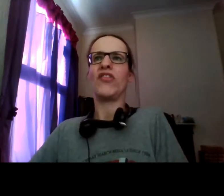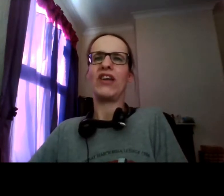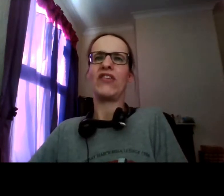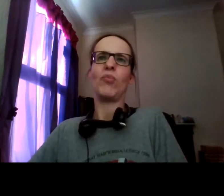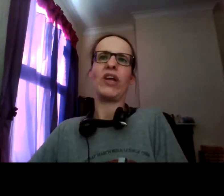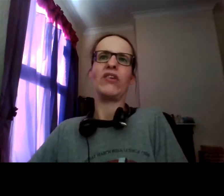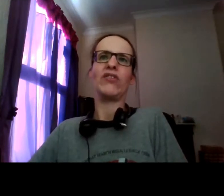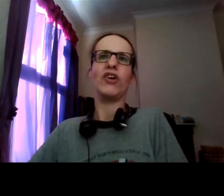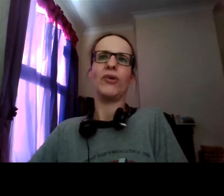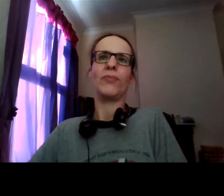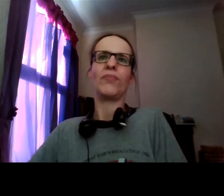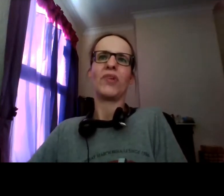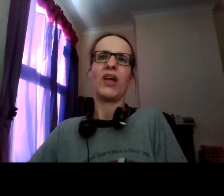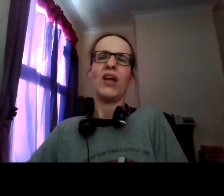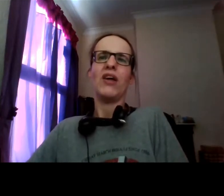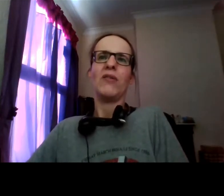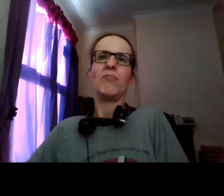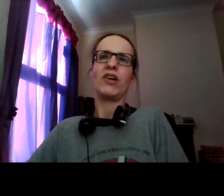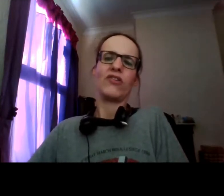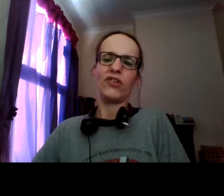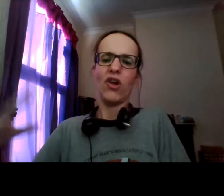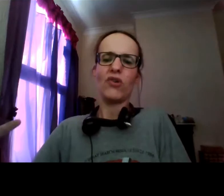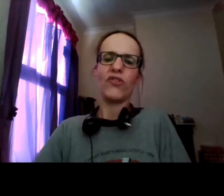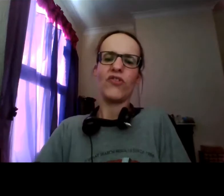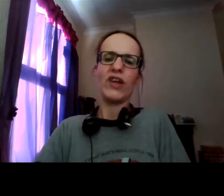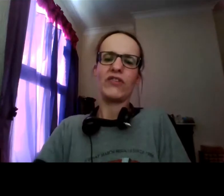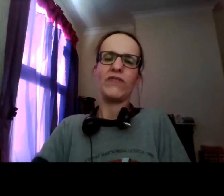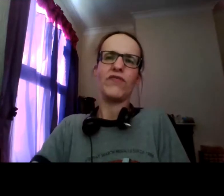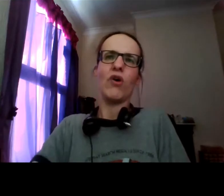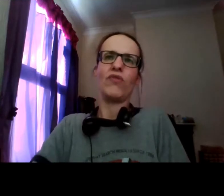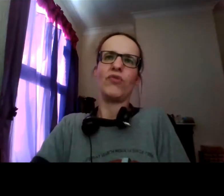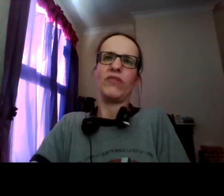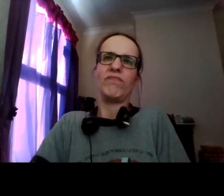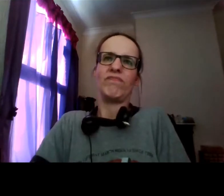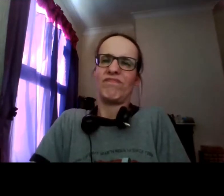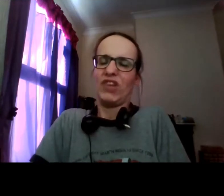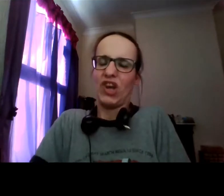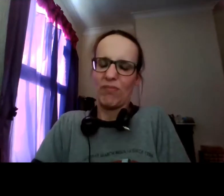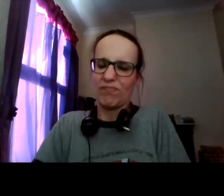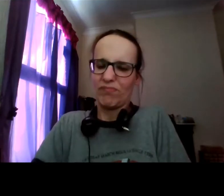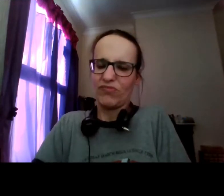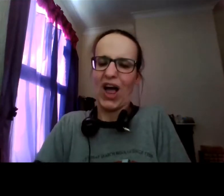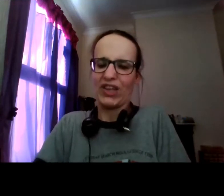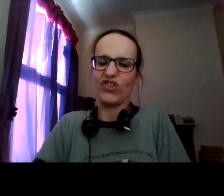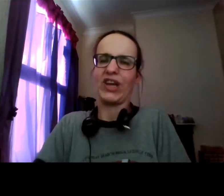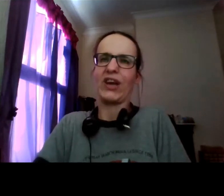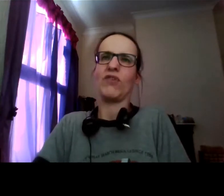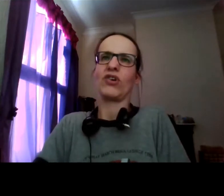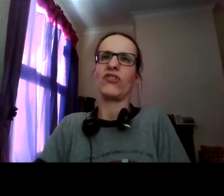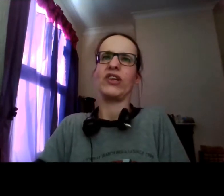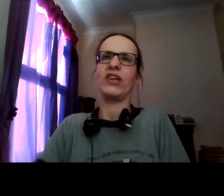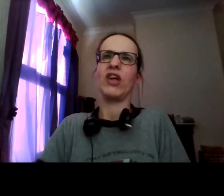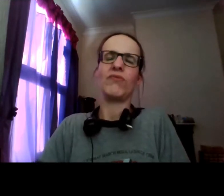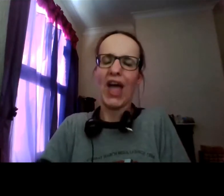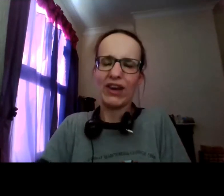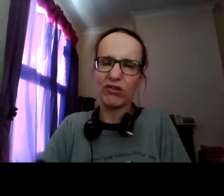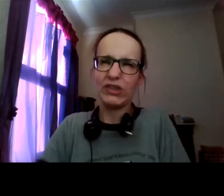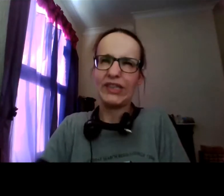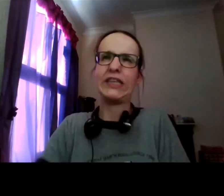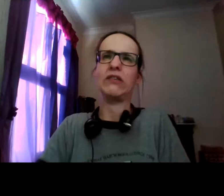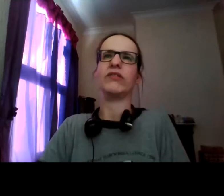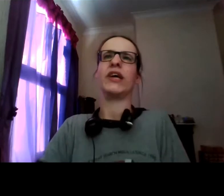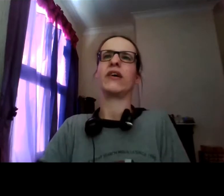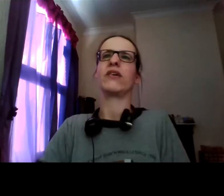the things that we can do, because there's lots of things involved with, you know, challenging advocacy, you know,